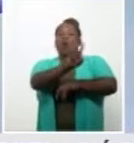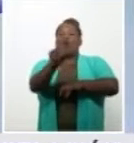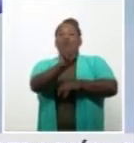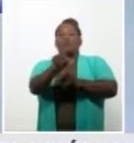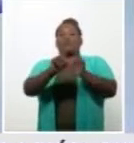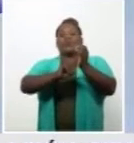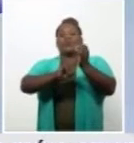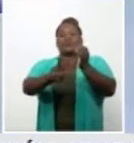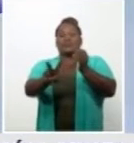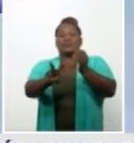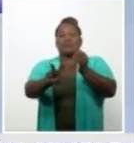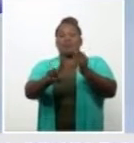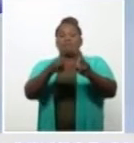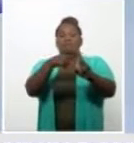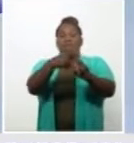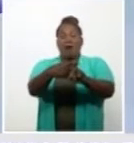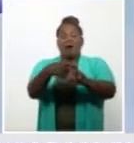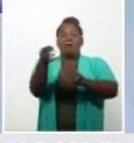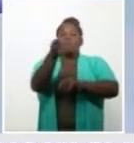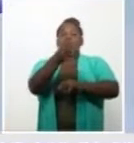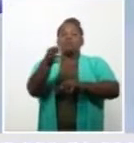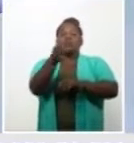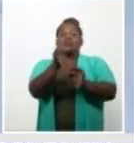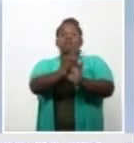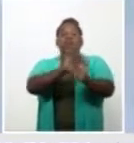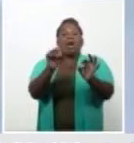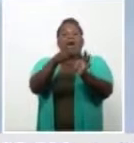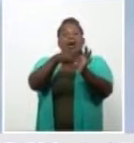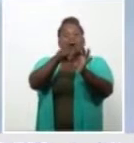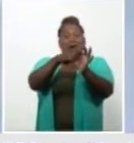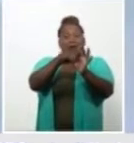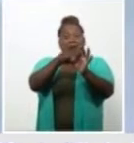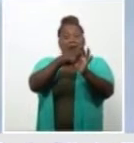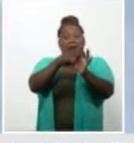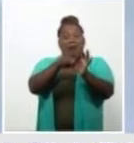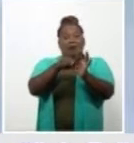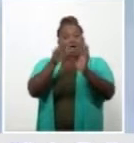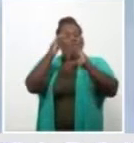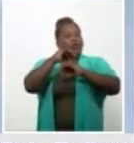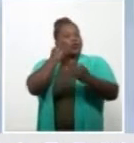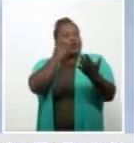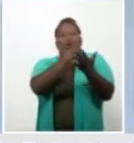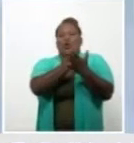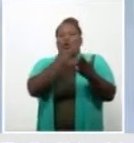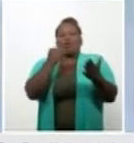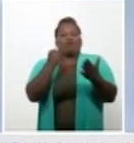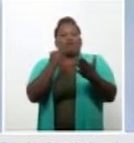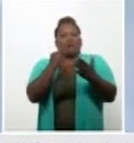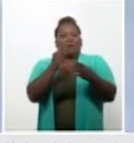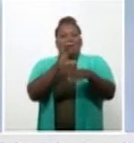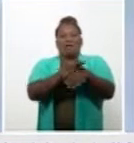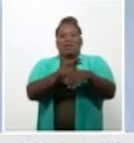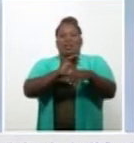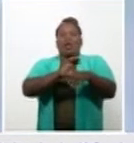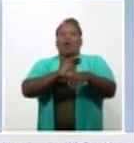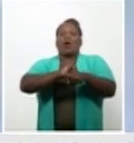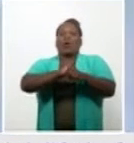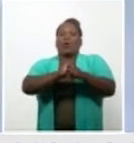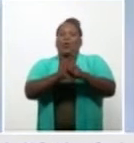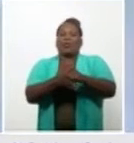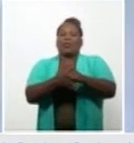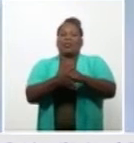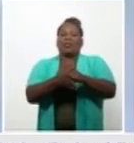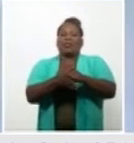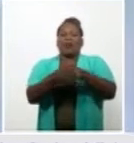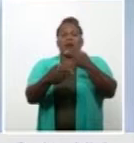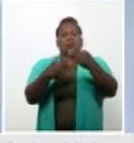Villa Clara is today's addition. We find in this situation Villa Clara, Las Tunas, Pinar del Río, Granma, Cienfuegos,